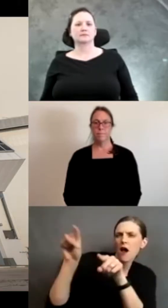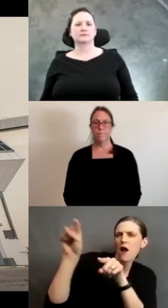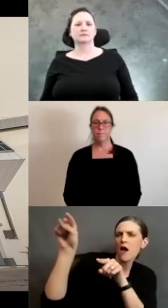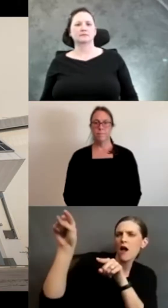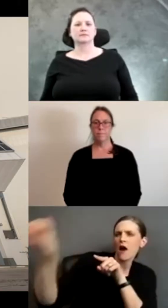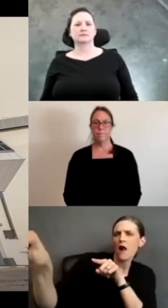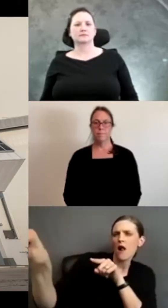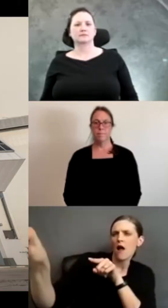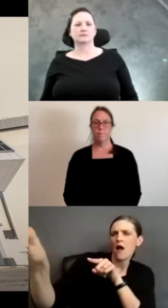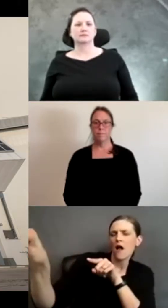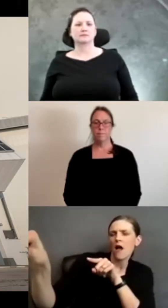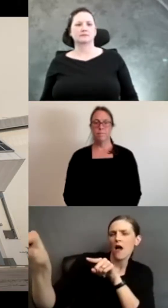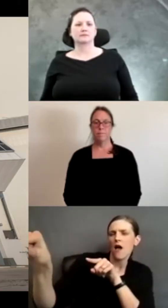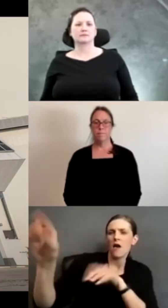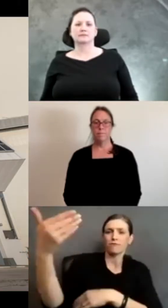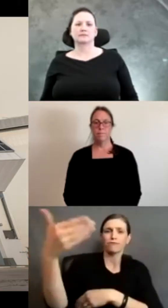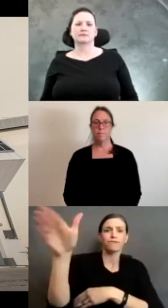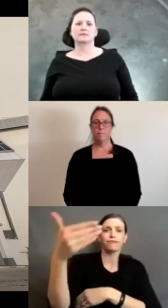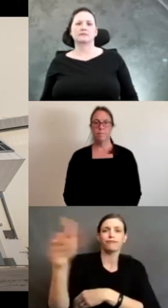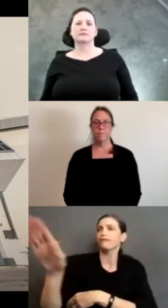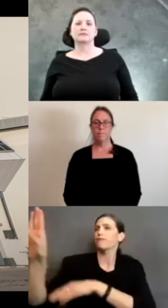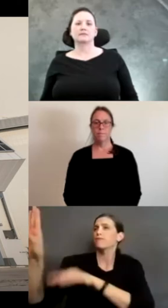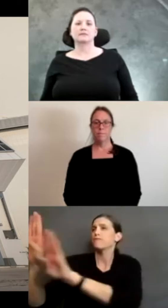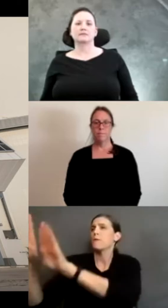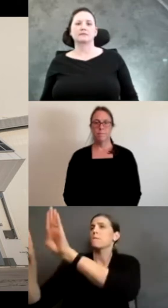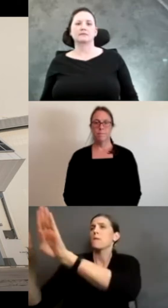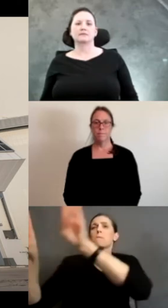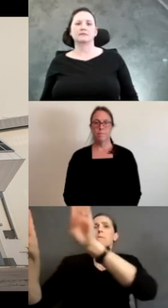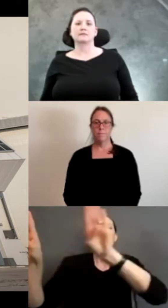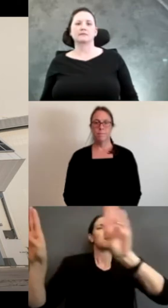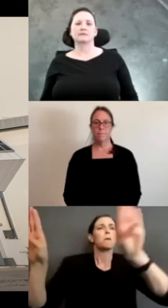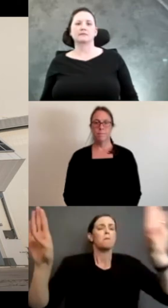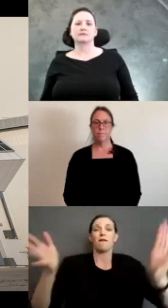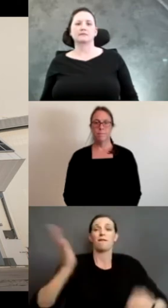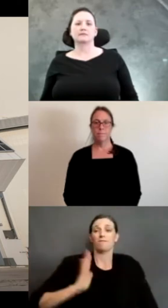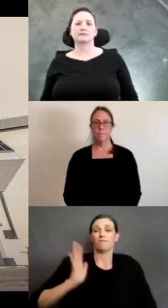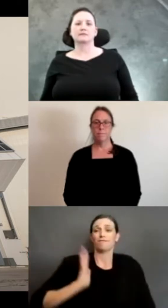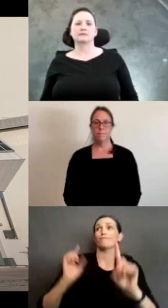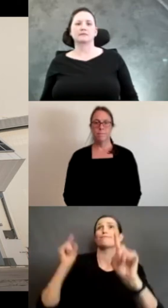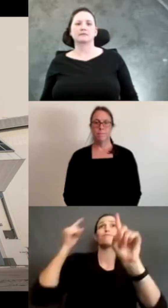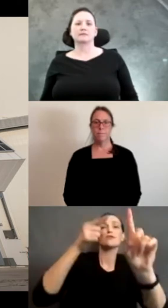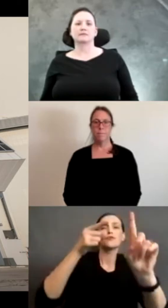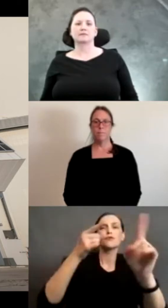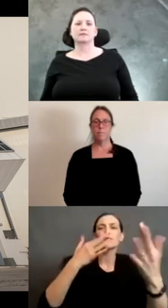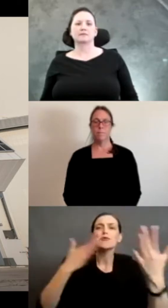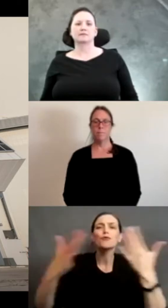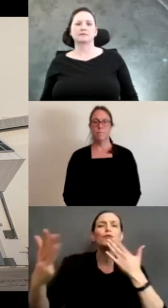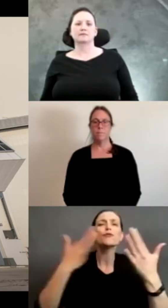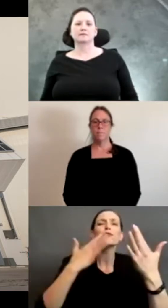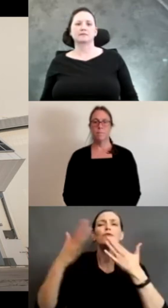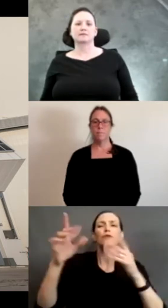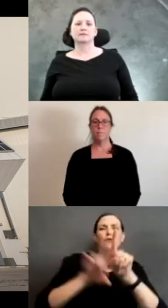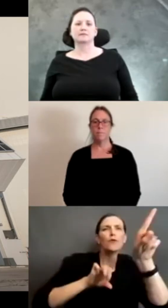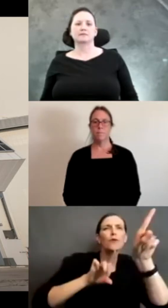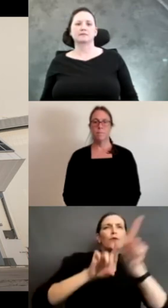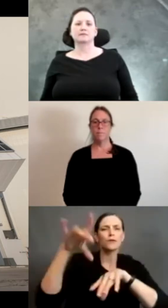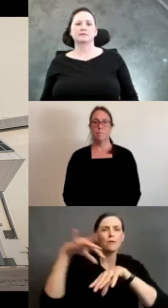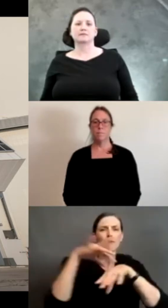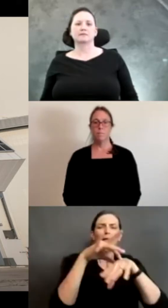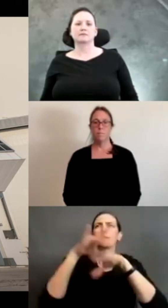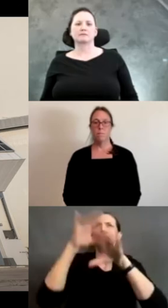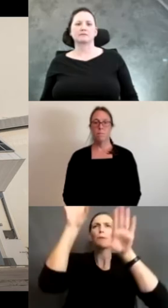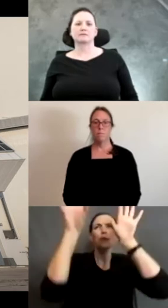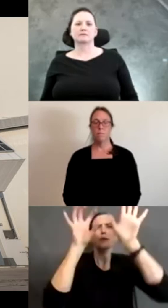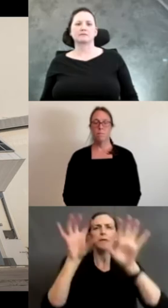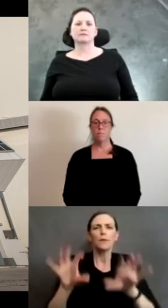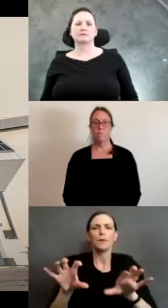previous space missions hang on the walls. They are colorful and have stars and planets on them. Under each banner is a plaque